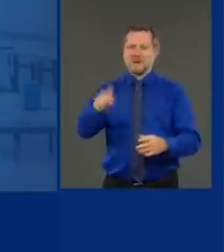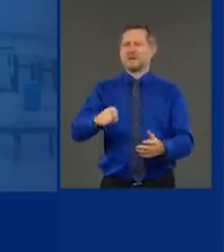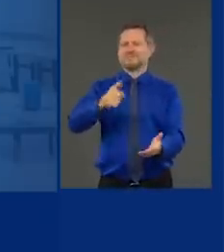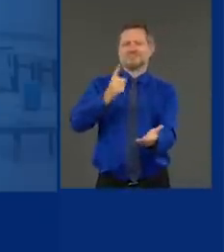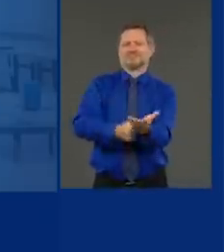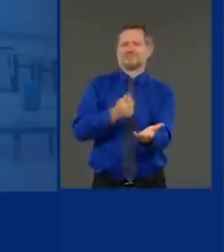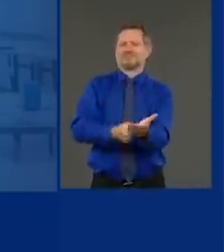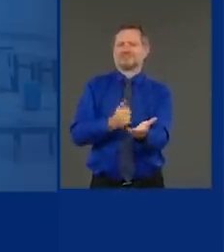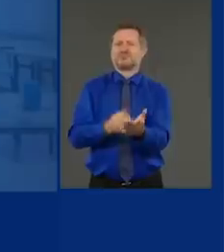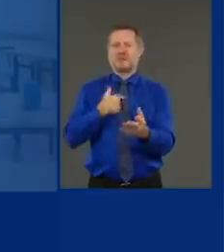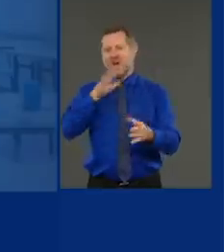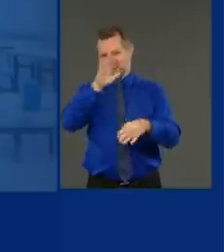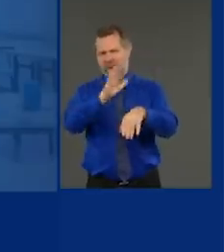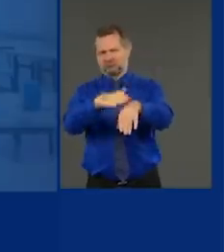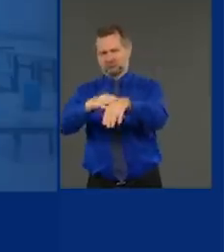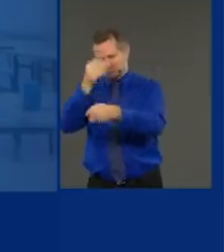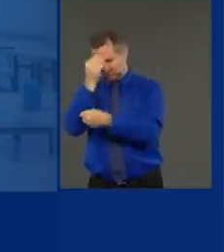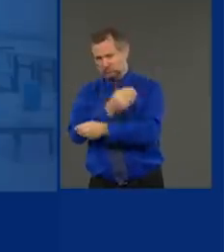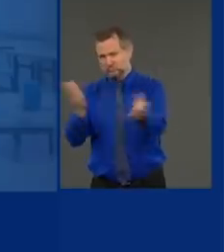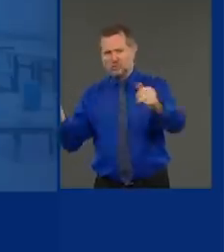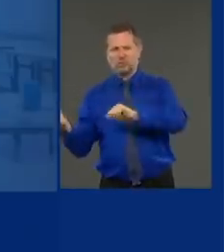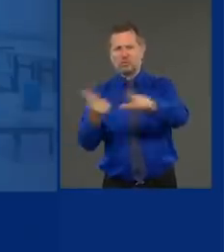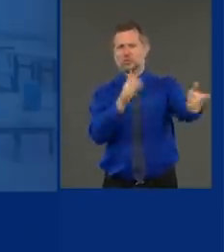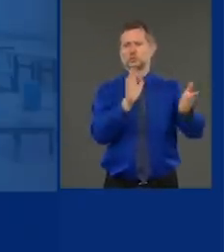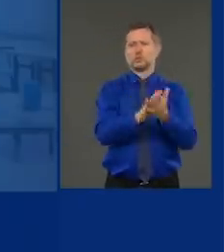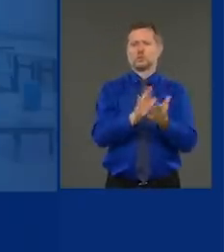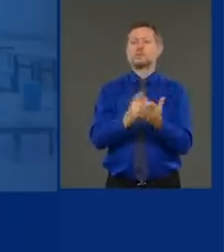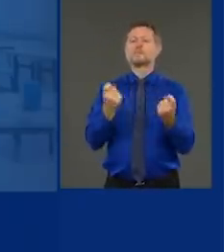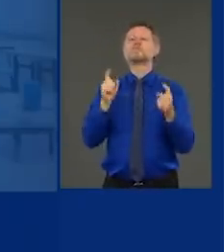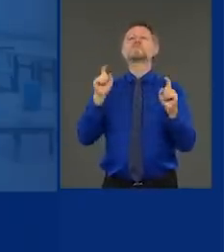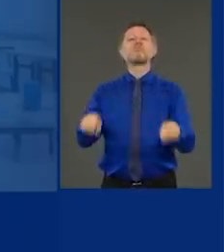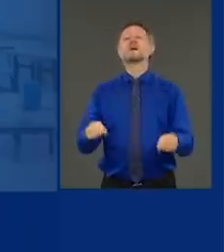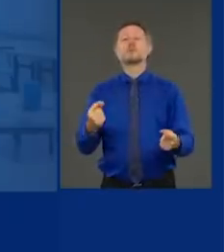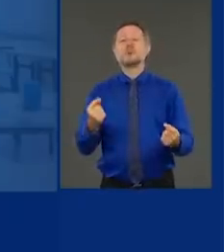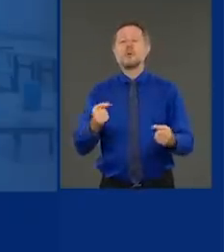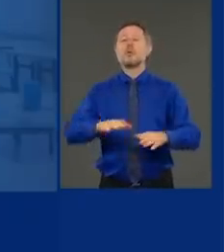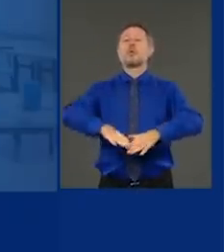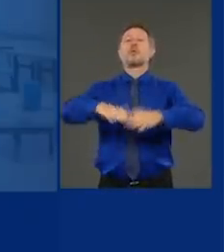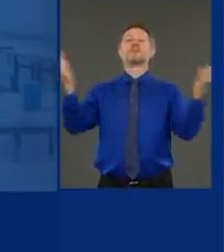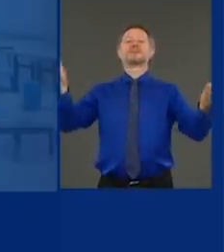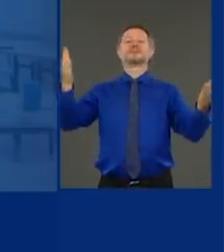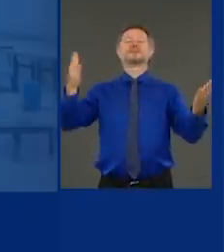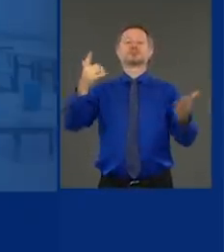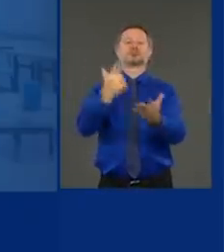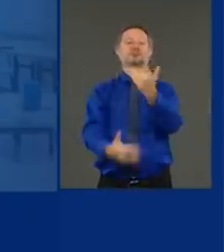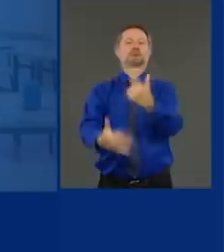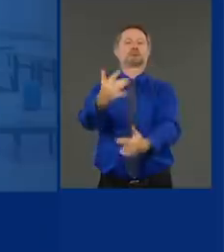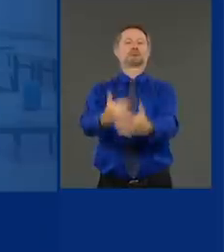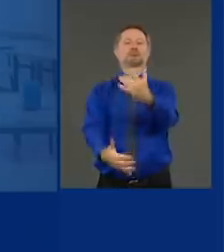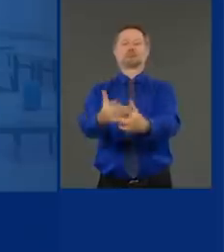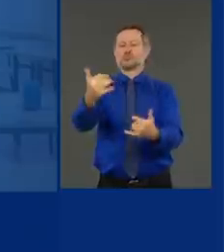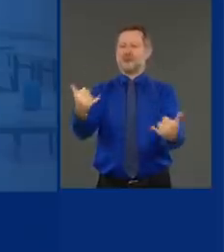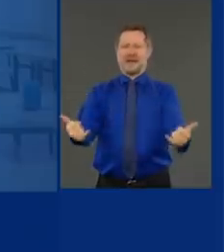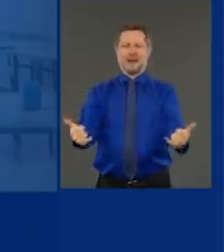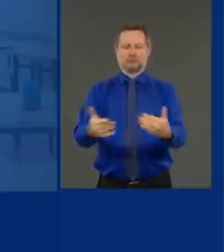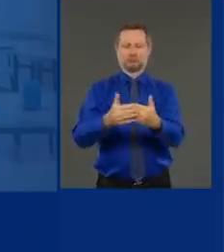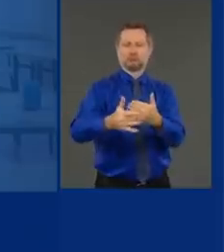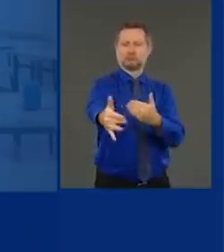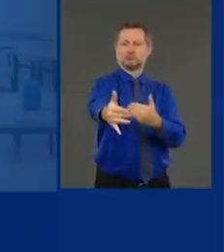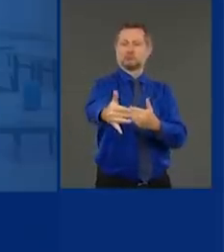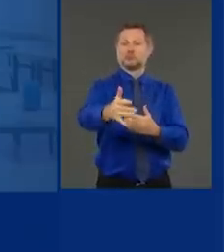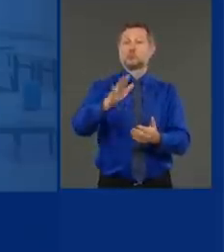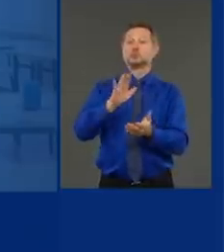district, set up a discussion room now. Start explaining